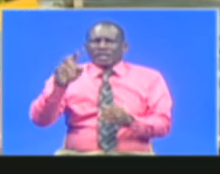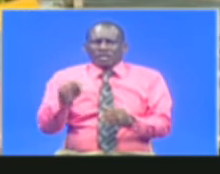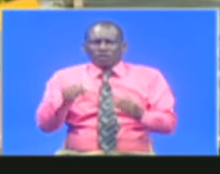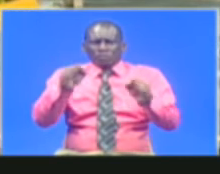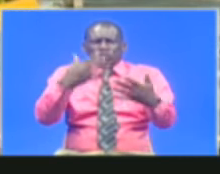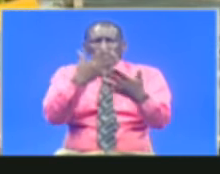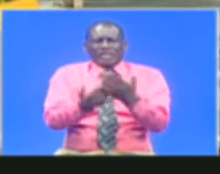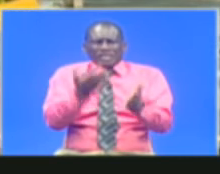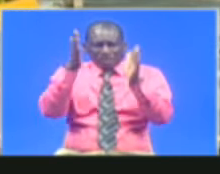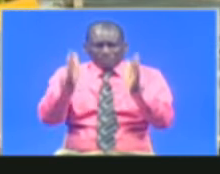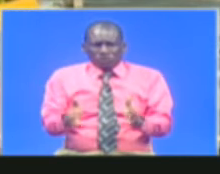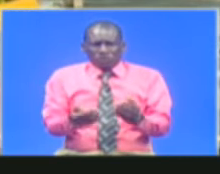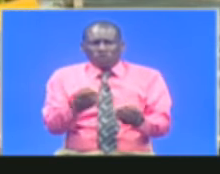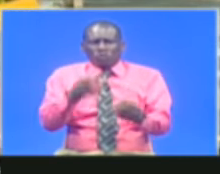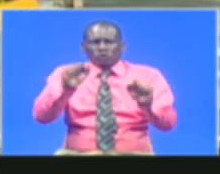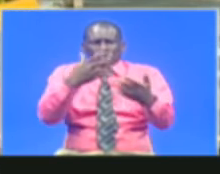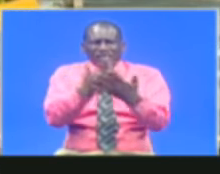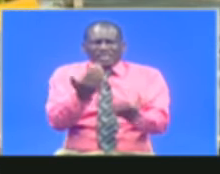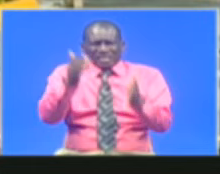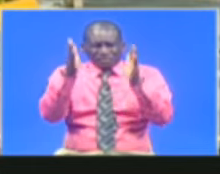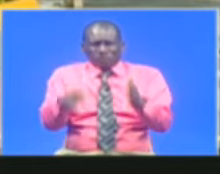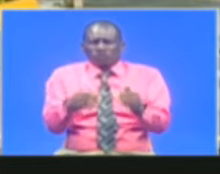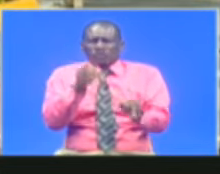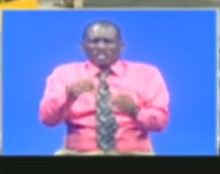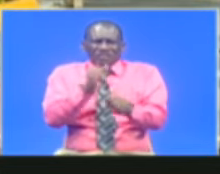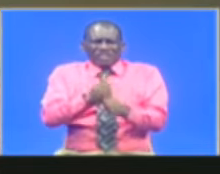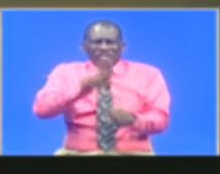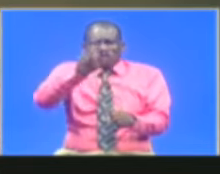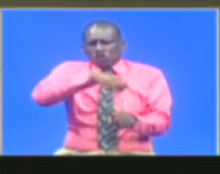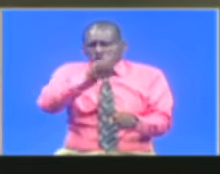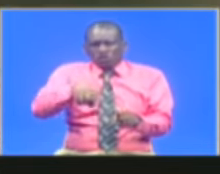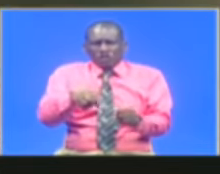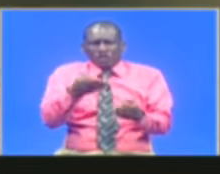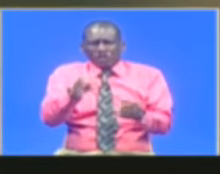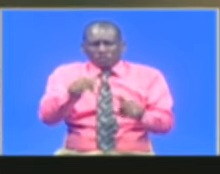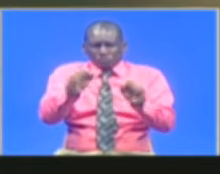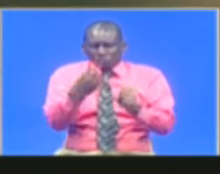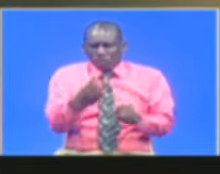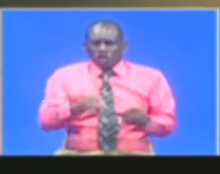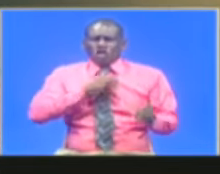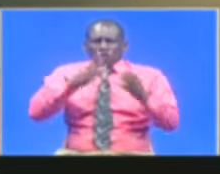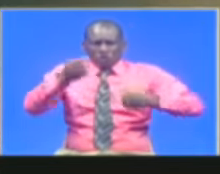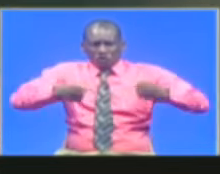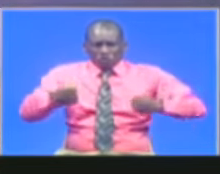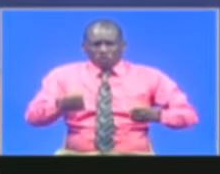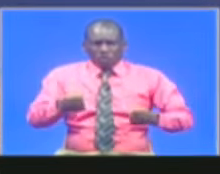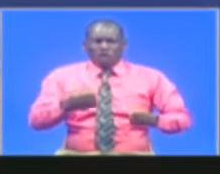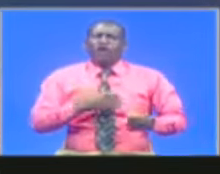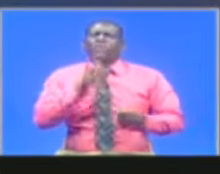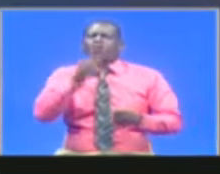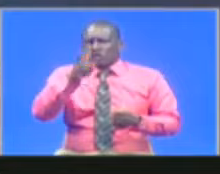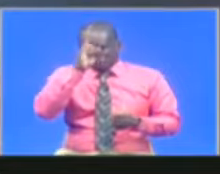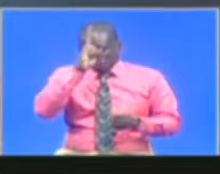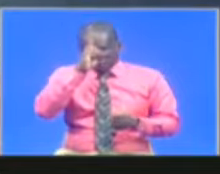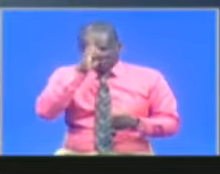arrest any person when he commits an offense which is cognizable. The actual owner of the vehicle has been summoned by the